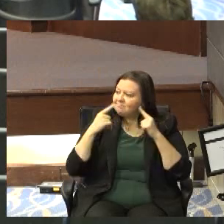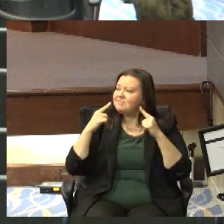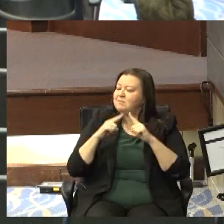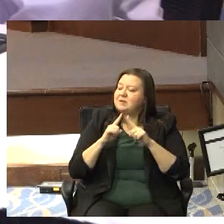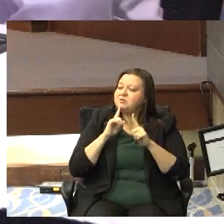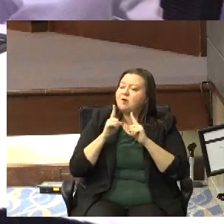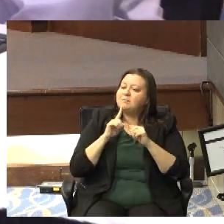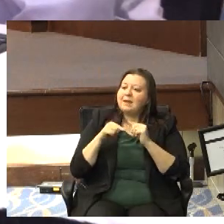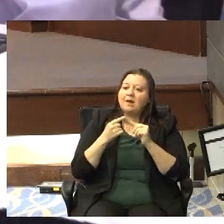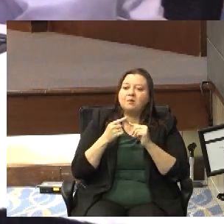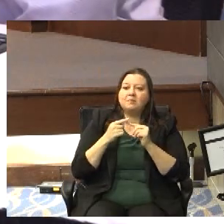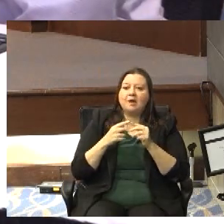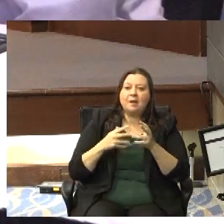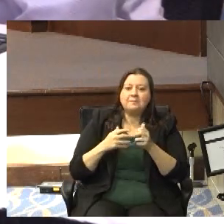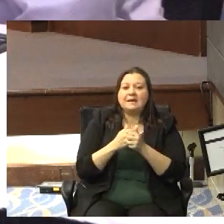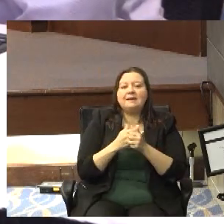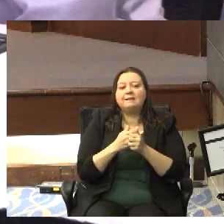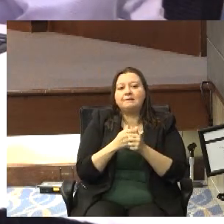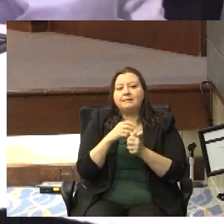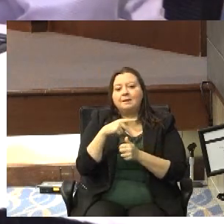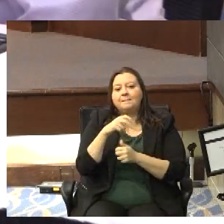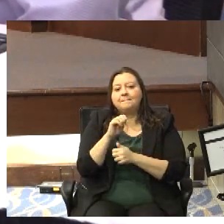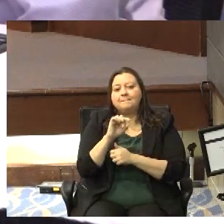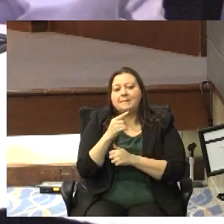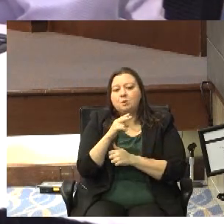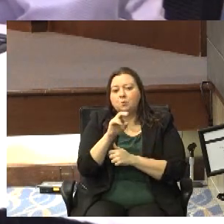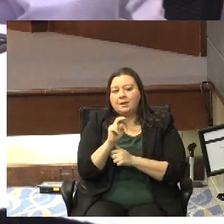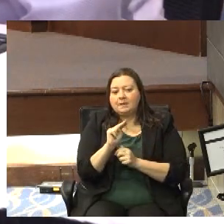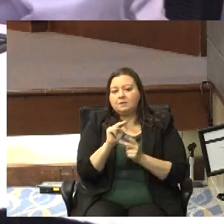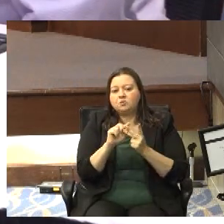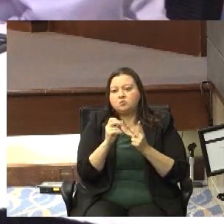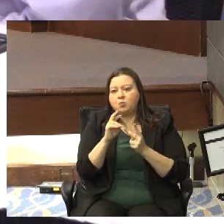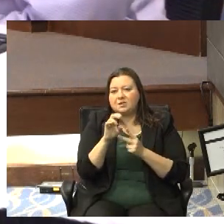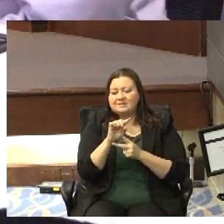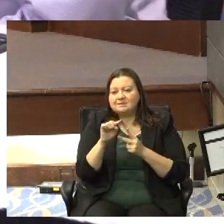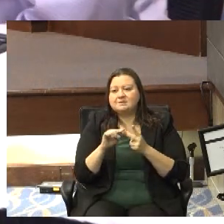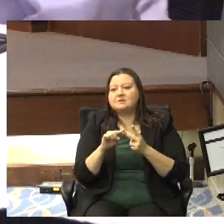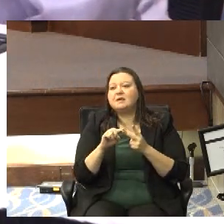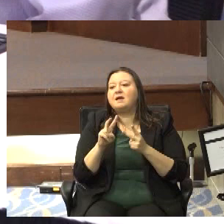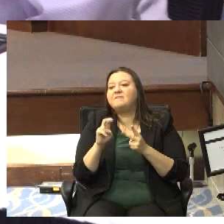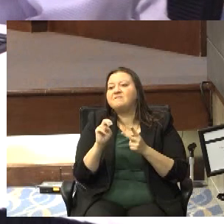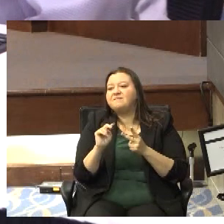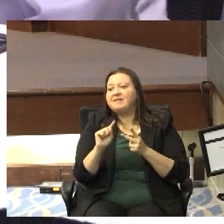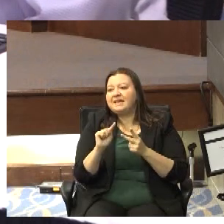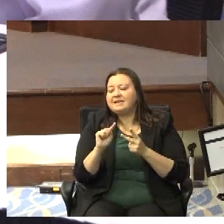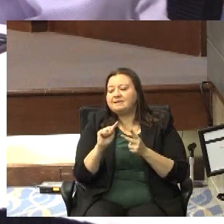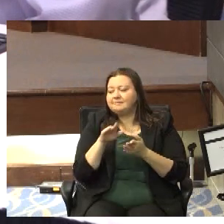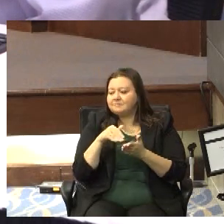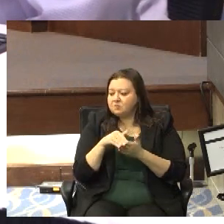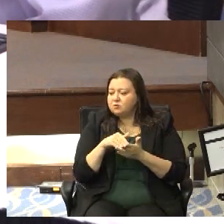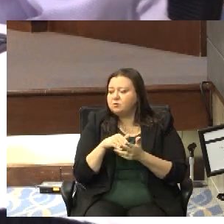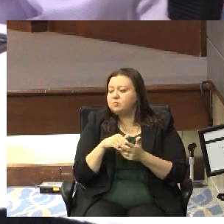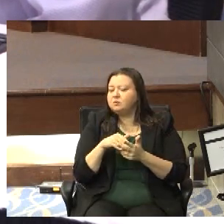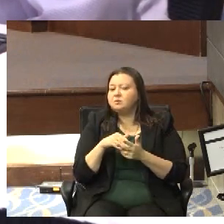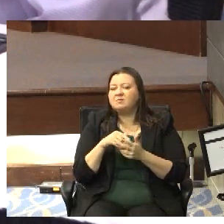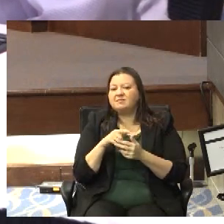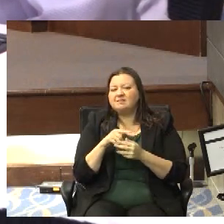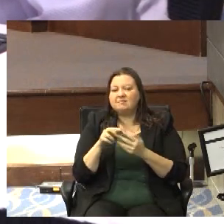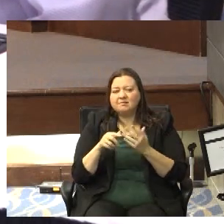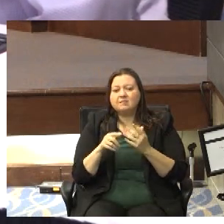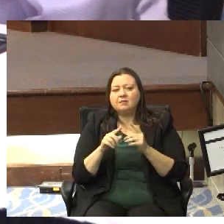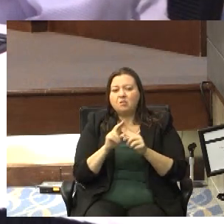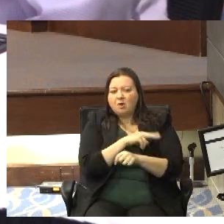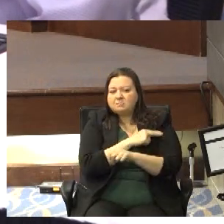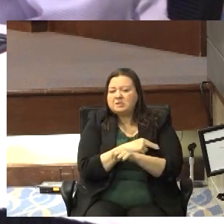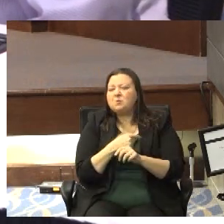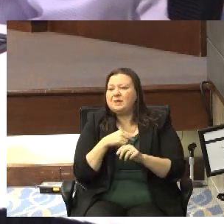the update on Penguin Shores, the Education Center, and the new veterinary hospital at the zoo. We are just a few short months away